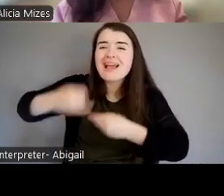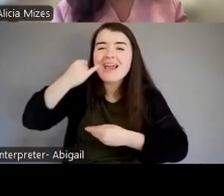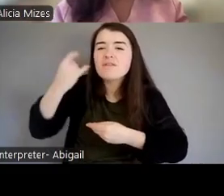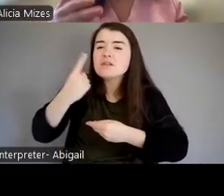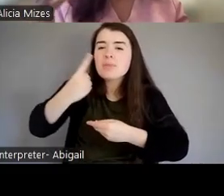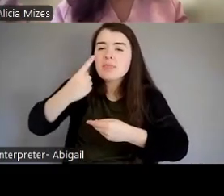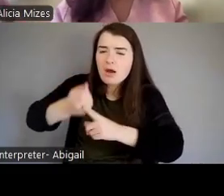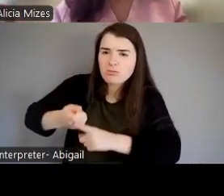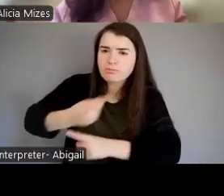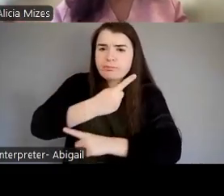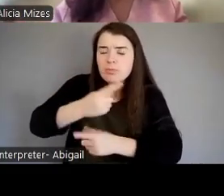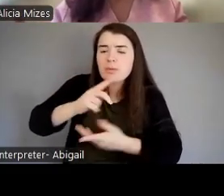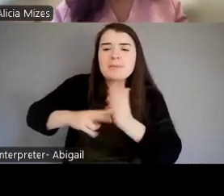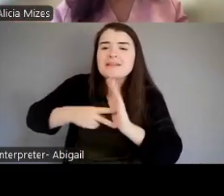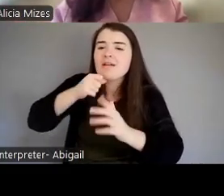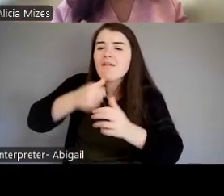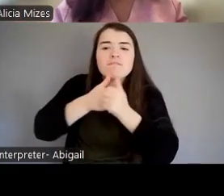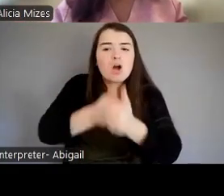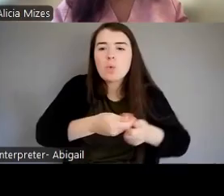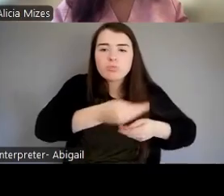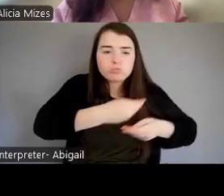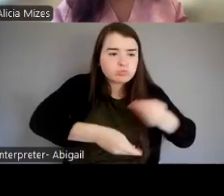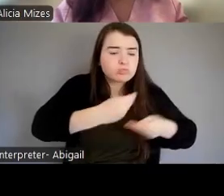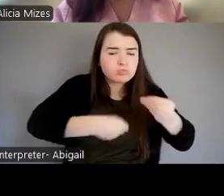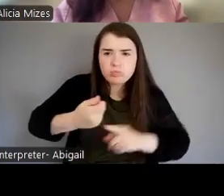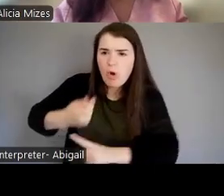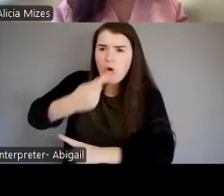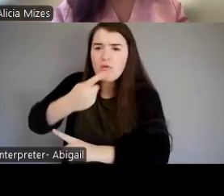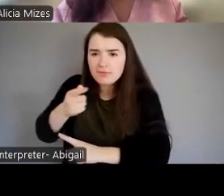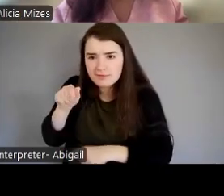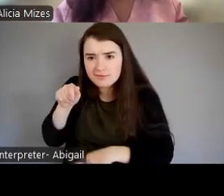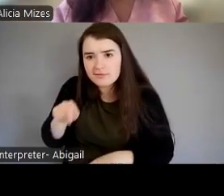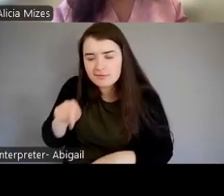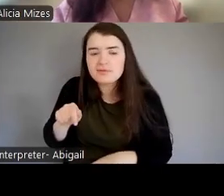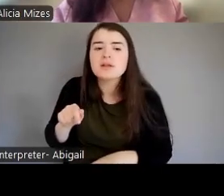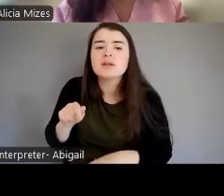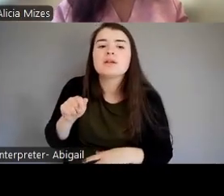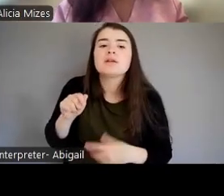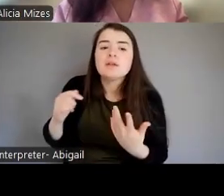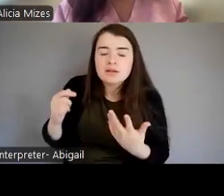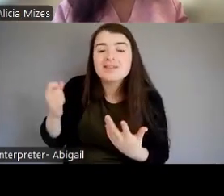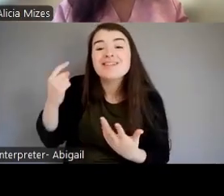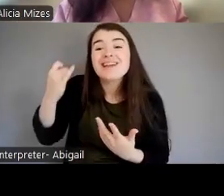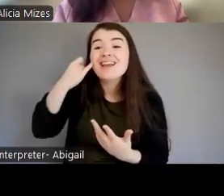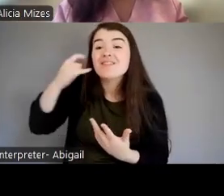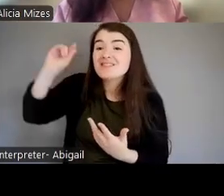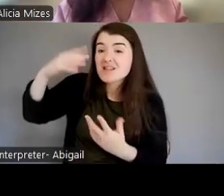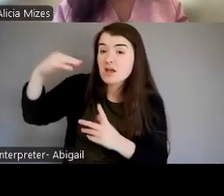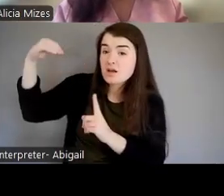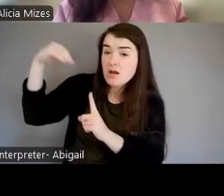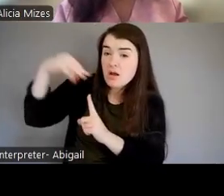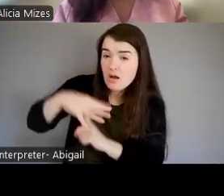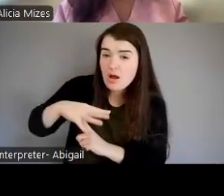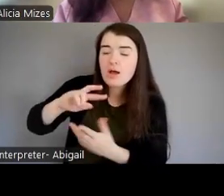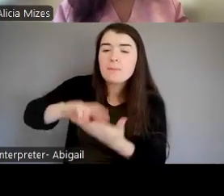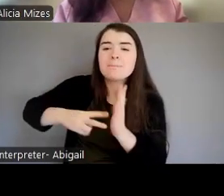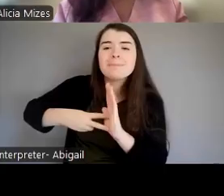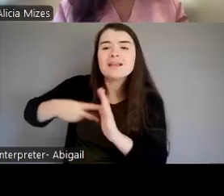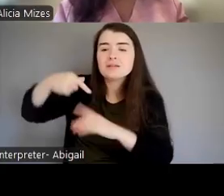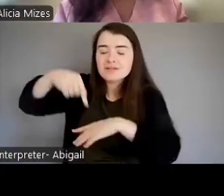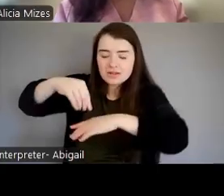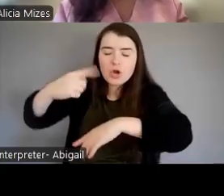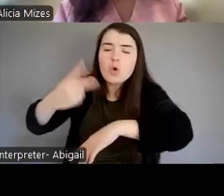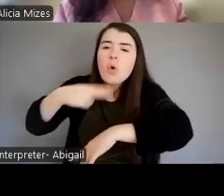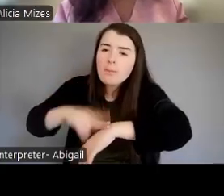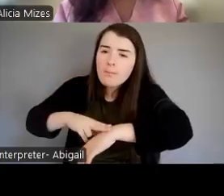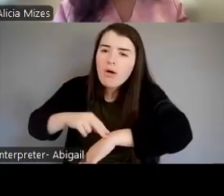So with sun exposure, with some of these other exposures, you get DNA damage and mutations that transform your normal cells to cancer cells.